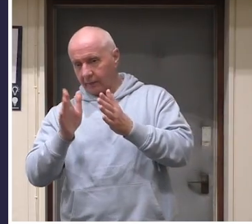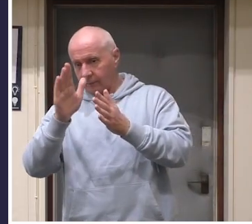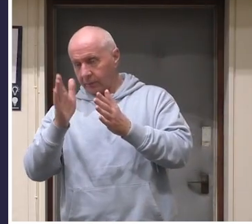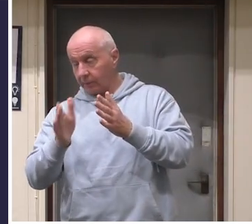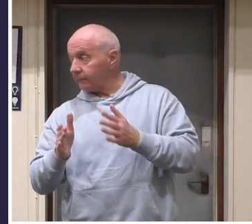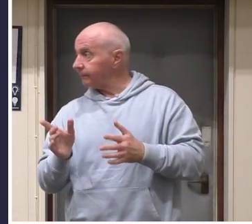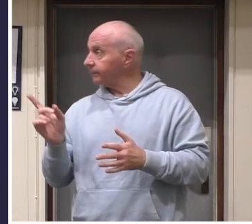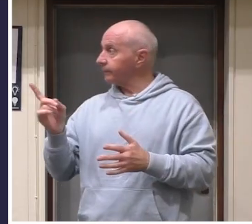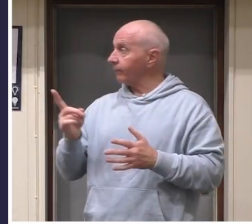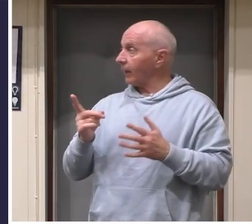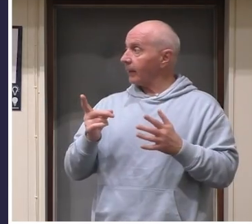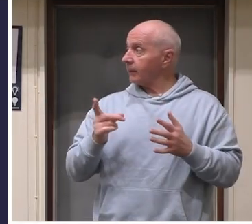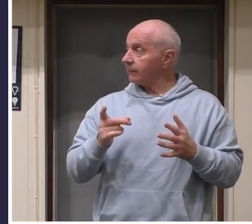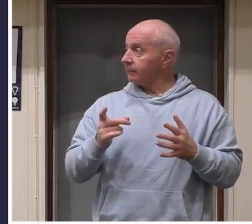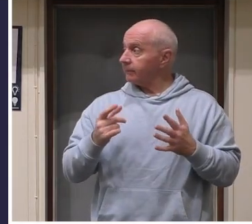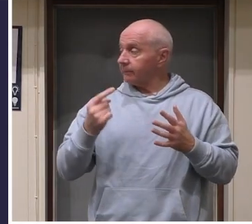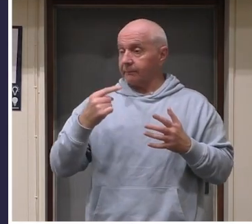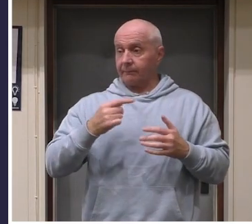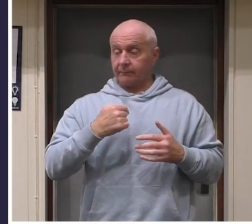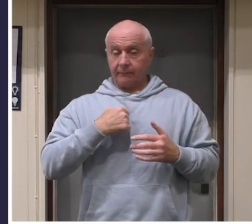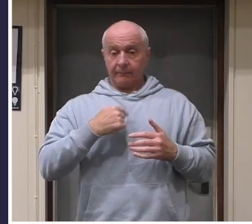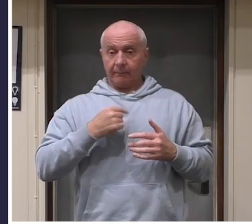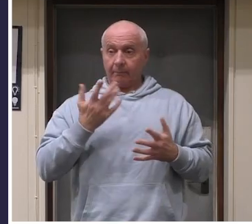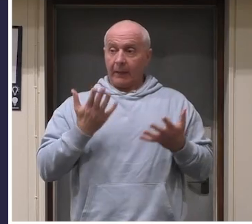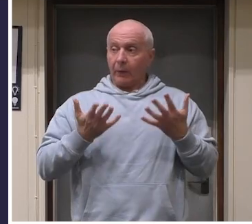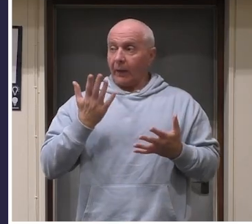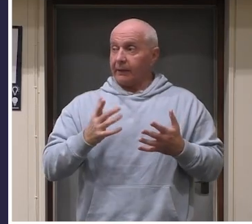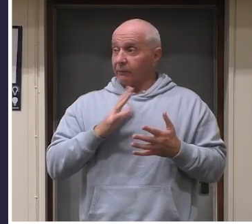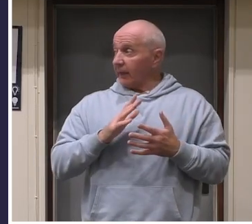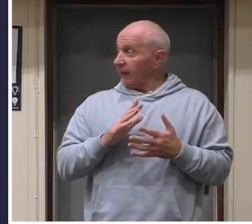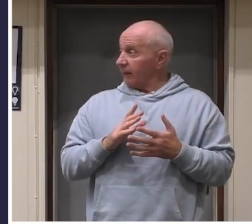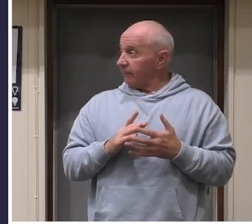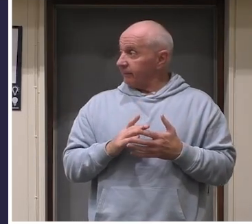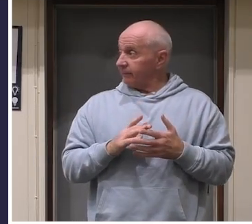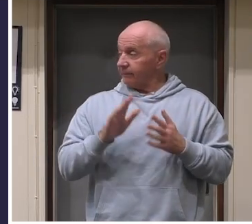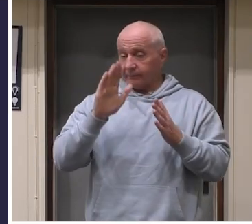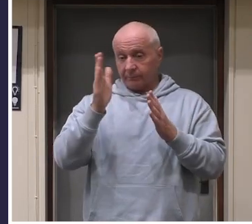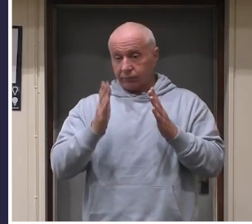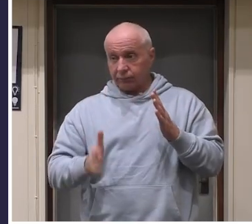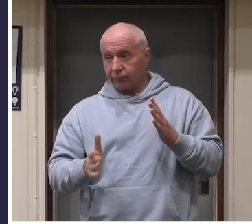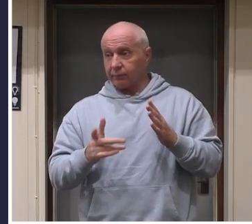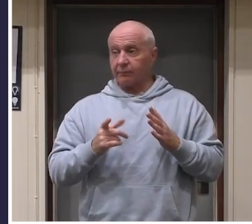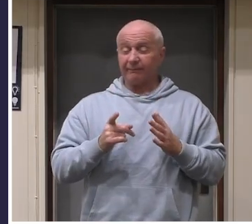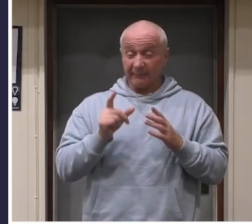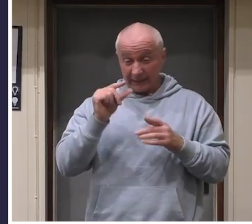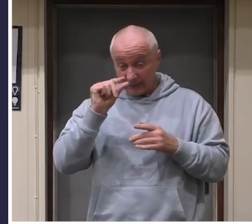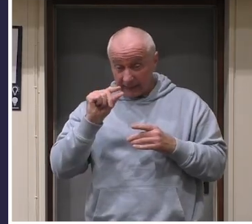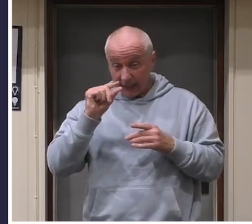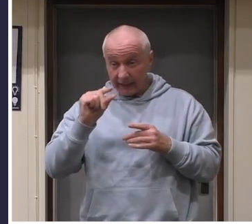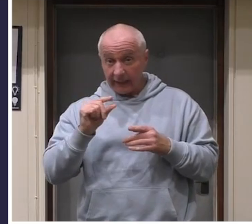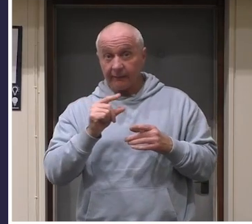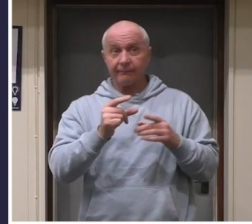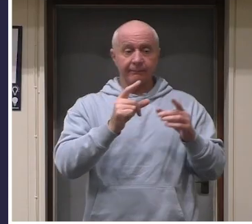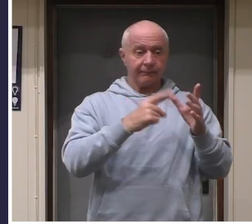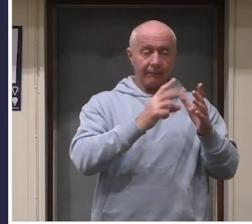my case, I don't think I'm obese, but my wave packet is tiny, tiny, tiny compared to what an atom is, the